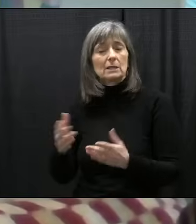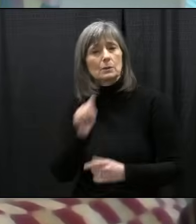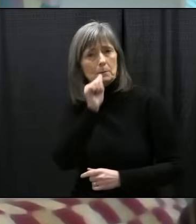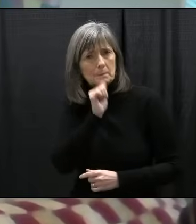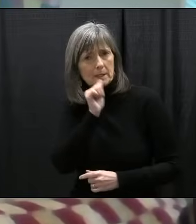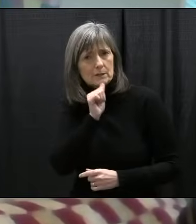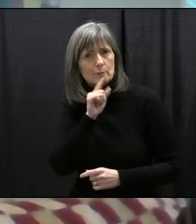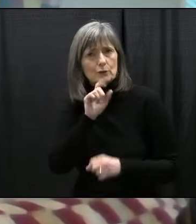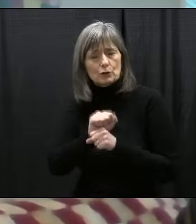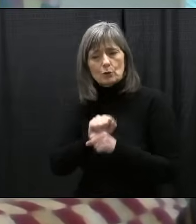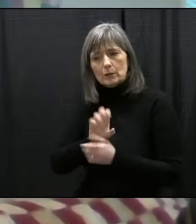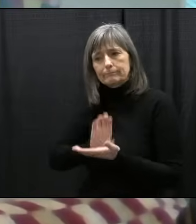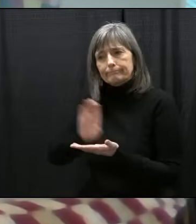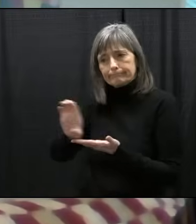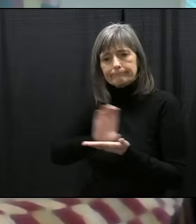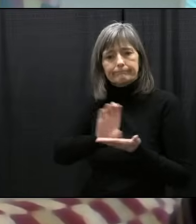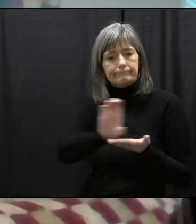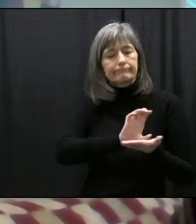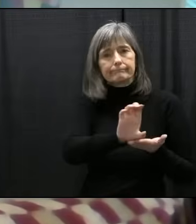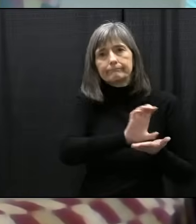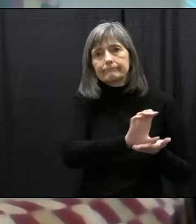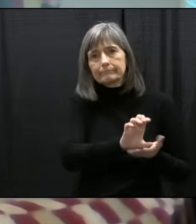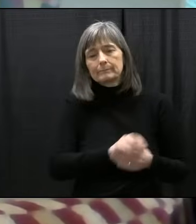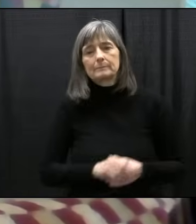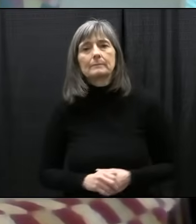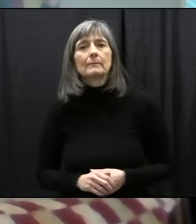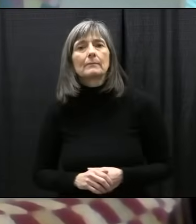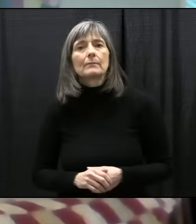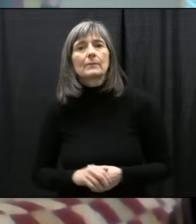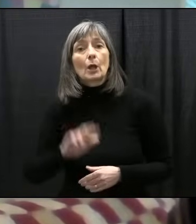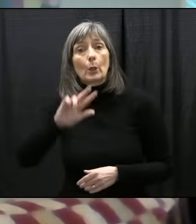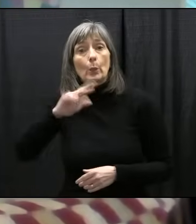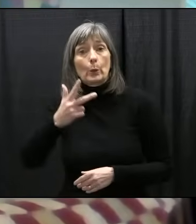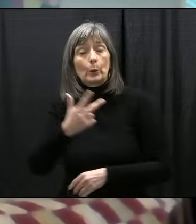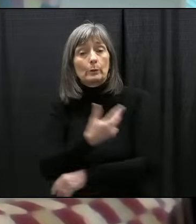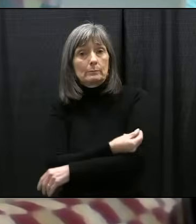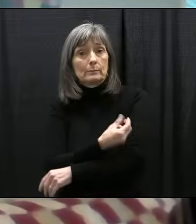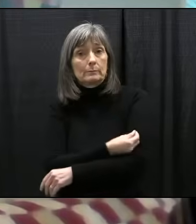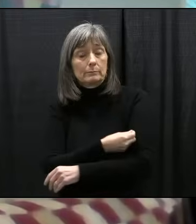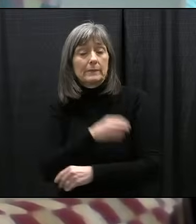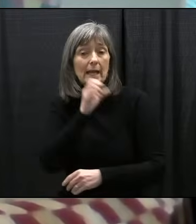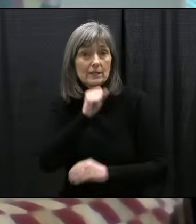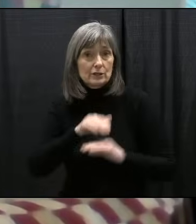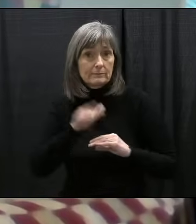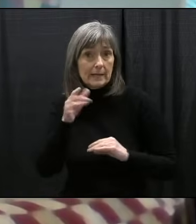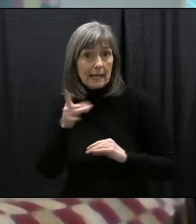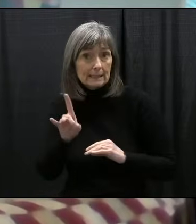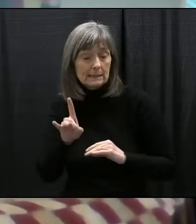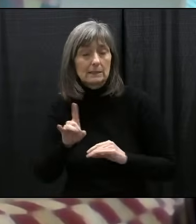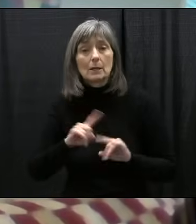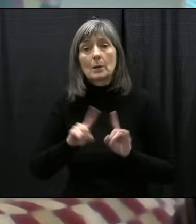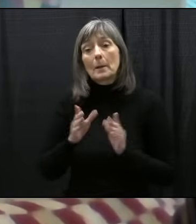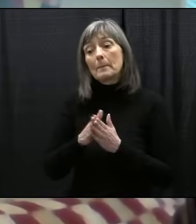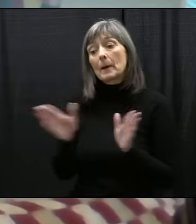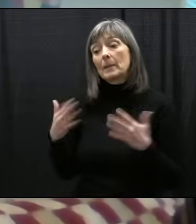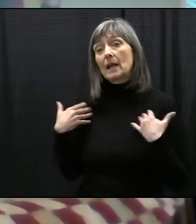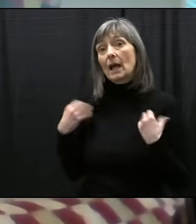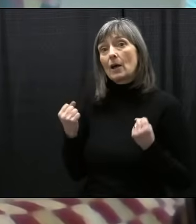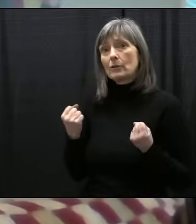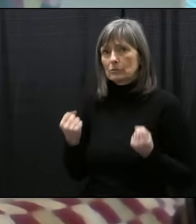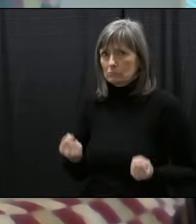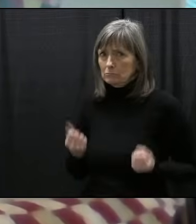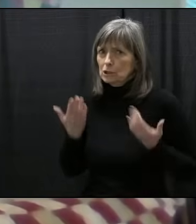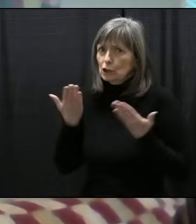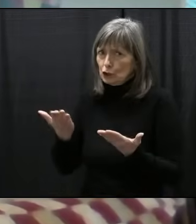ensure distribution of the vaccine. While boosters are available to all those over 18, Public Health is strongly recommending